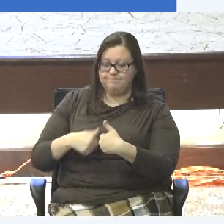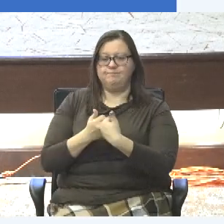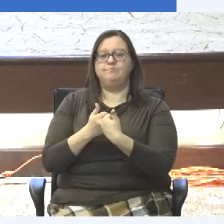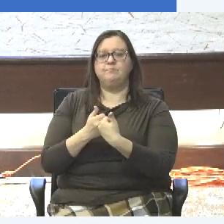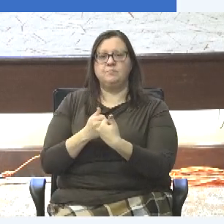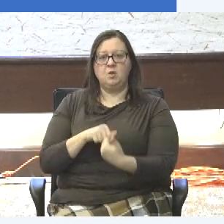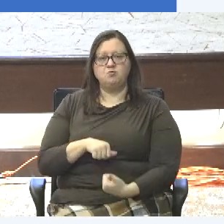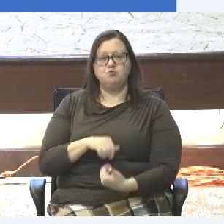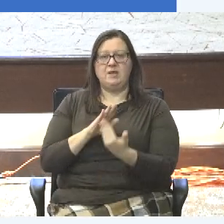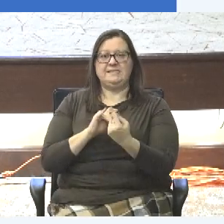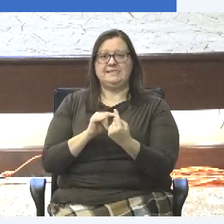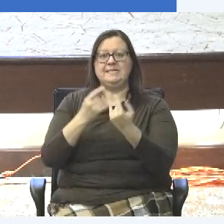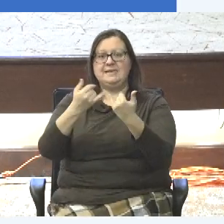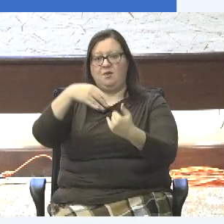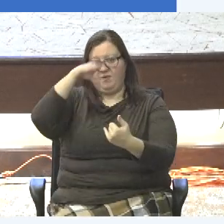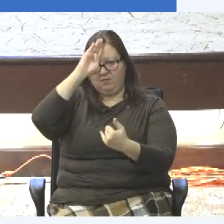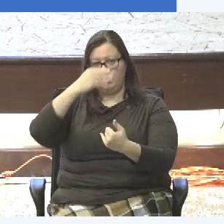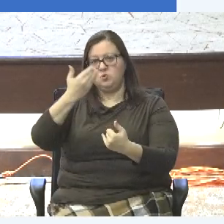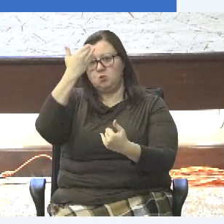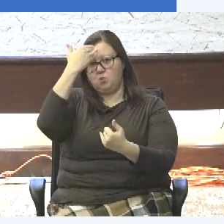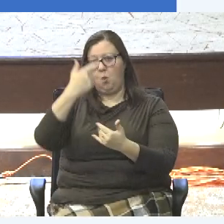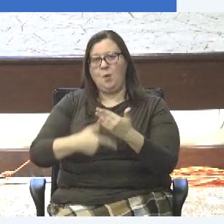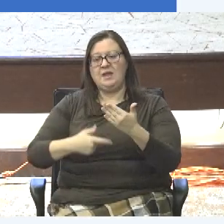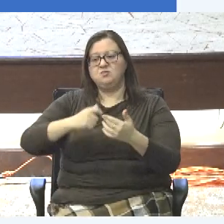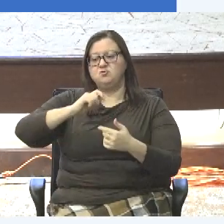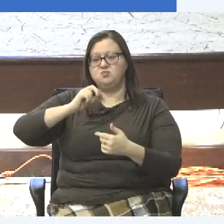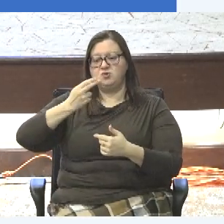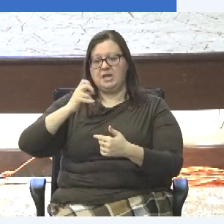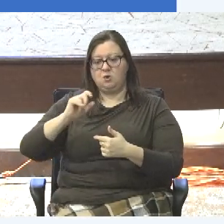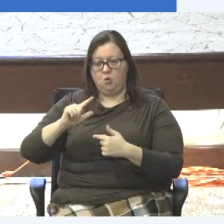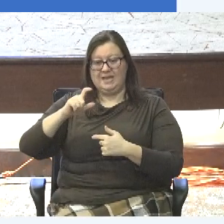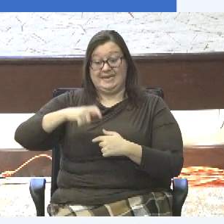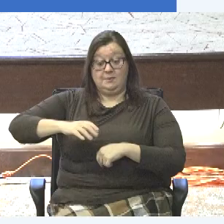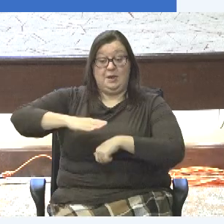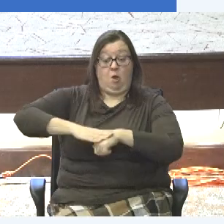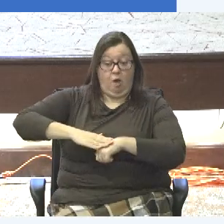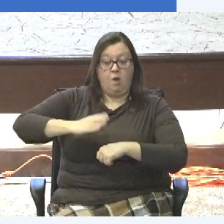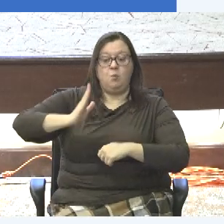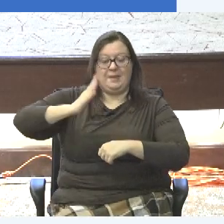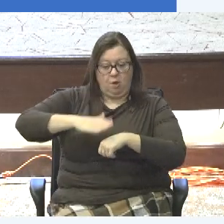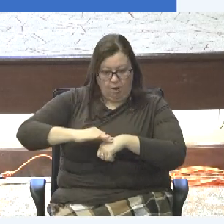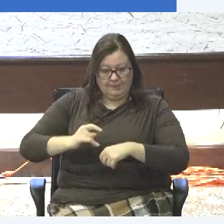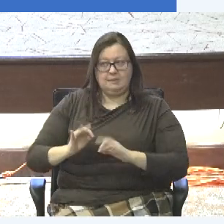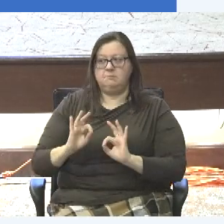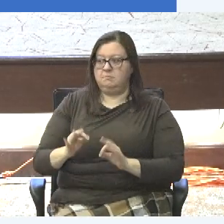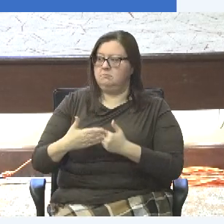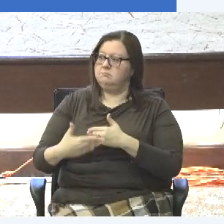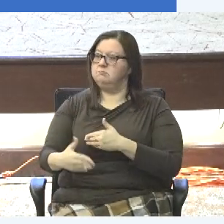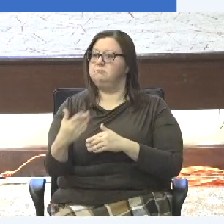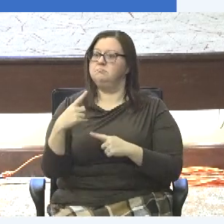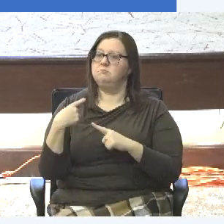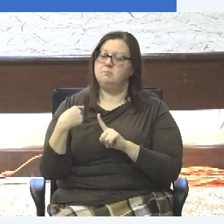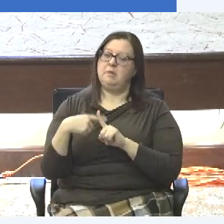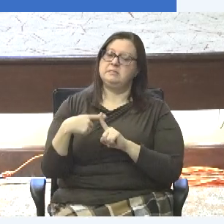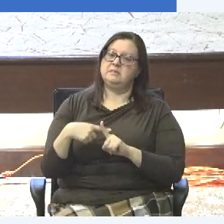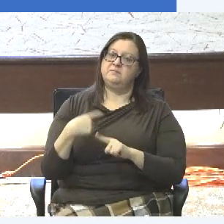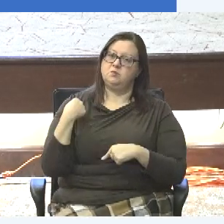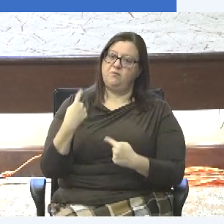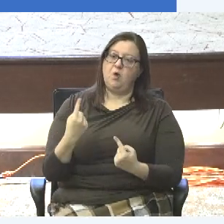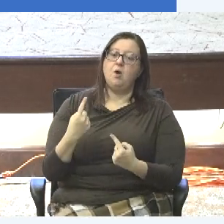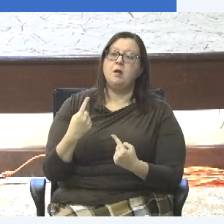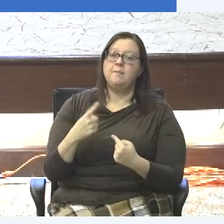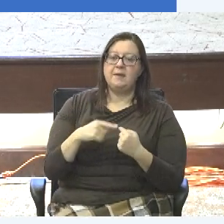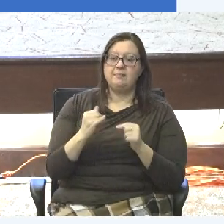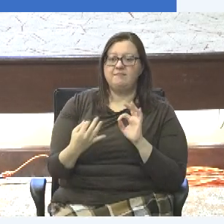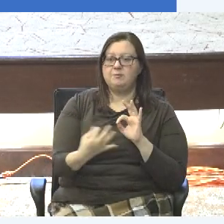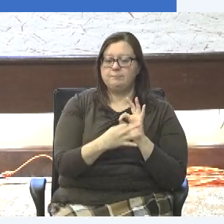plan. Firefighters now know what channel they need to be on, and they'll be on the channel, and so far, we're getting very positive feedback about that. So we're happy we were